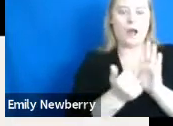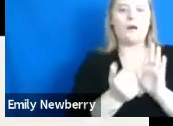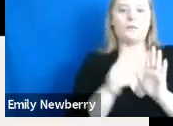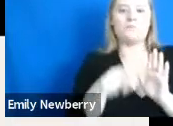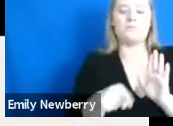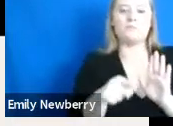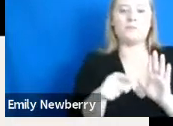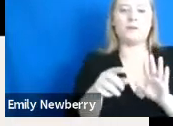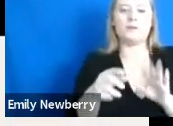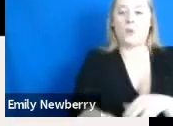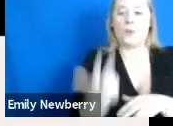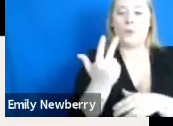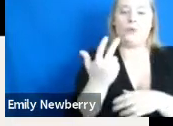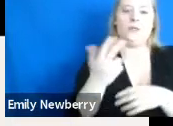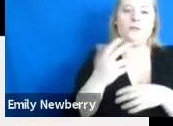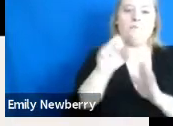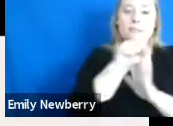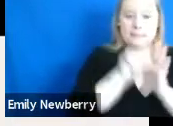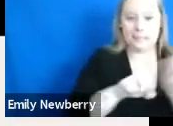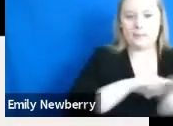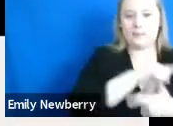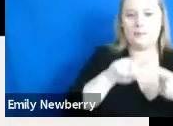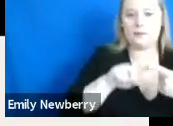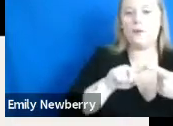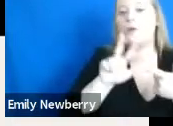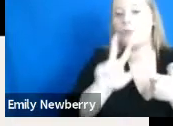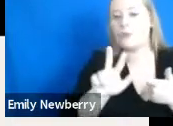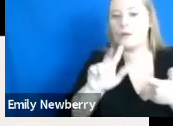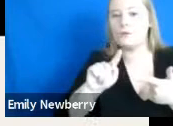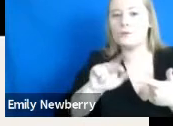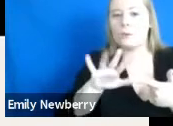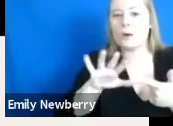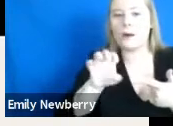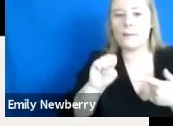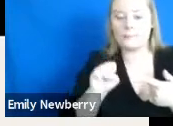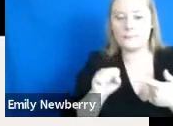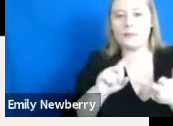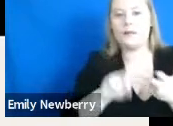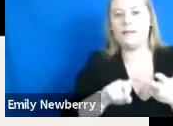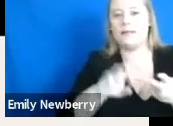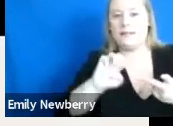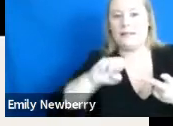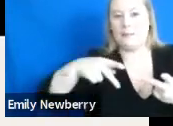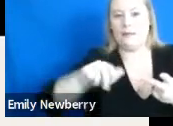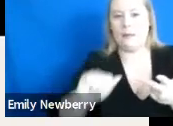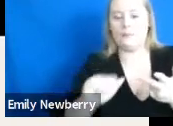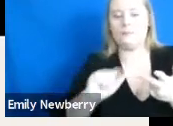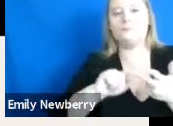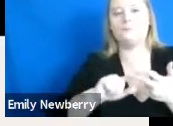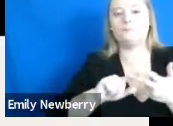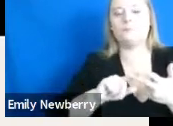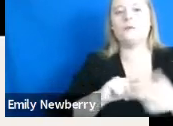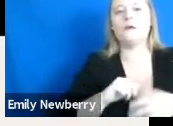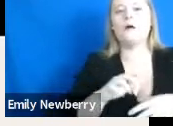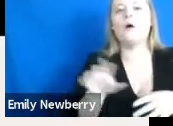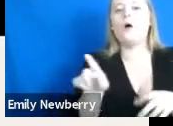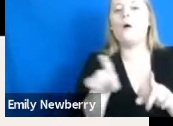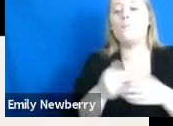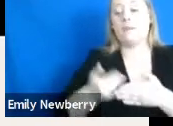3 tribes, and 3 regions of EPA. Prior to working with the Division of Water